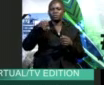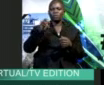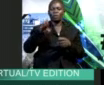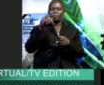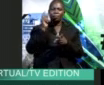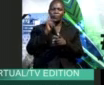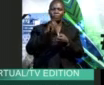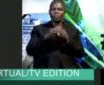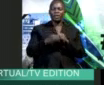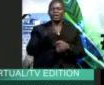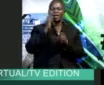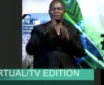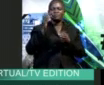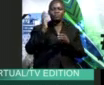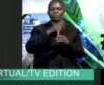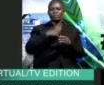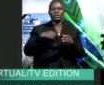right, Nigerians might